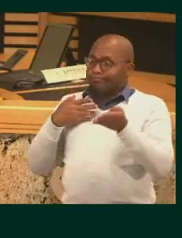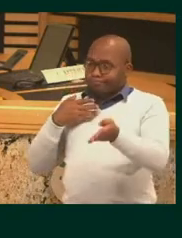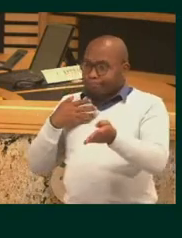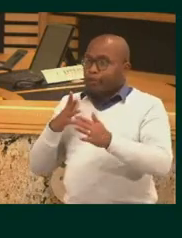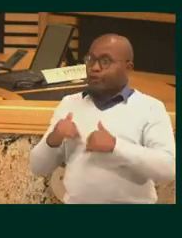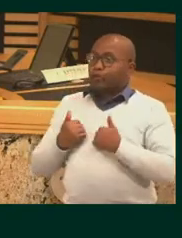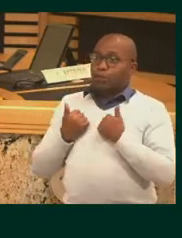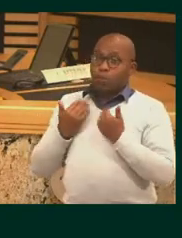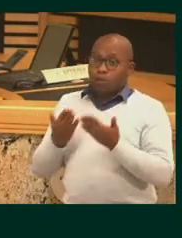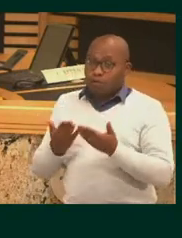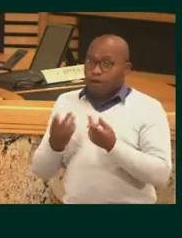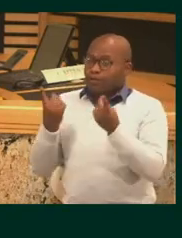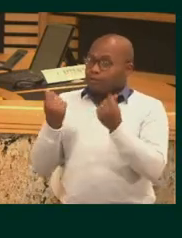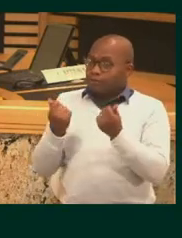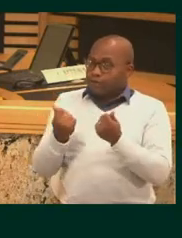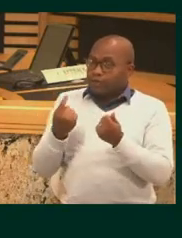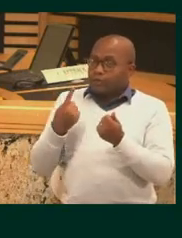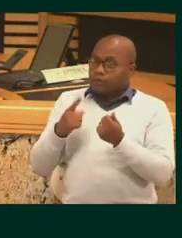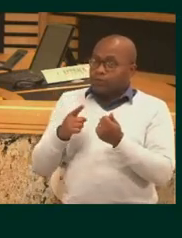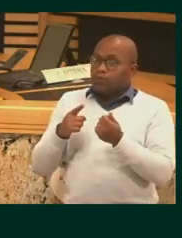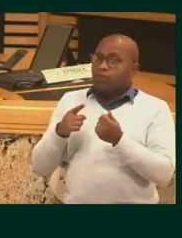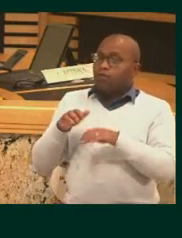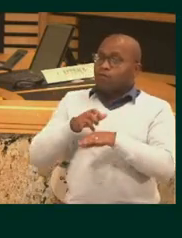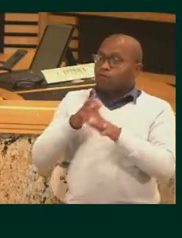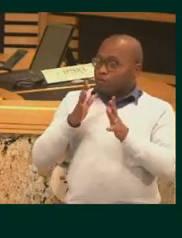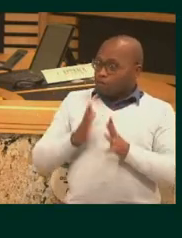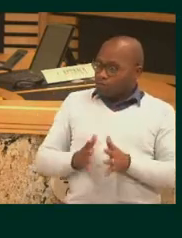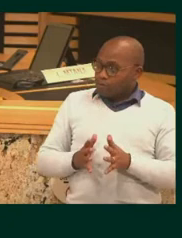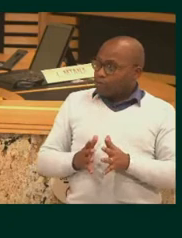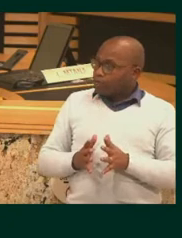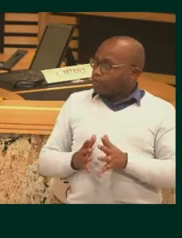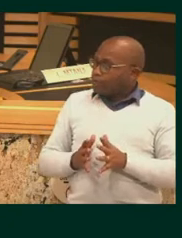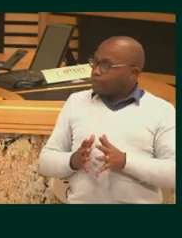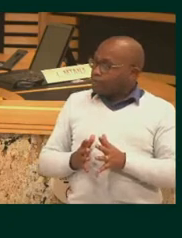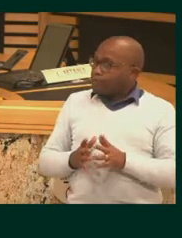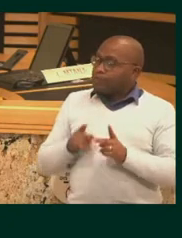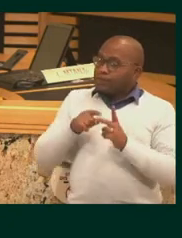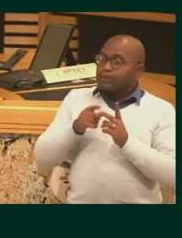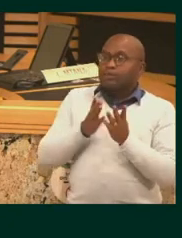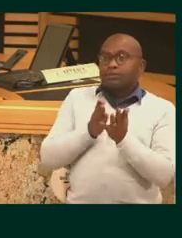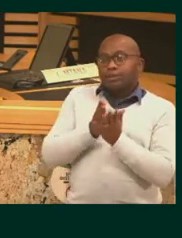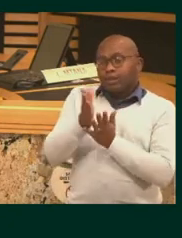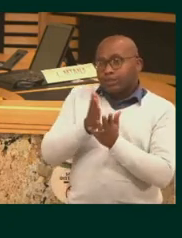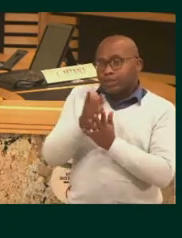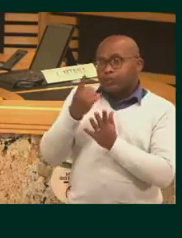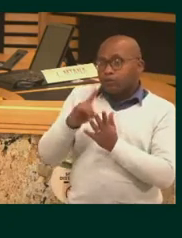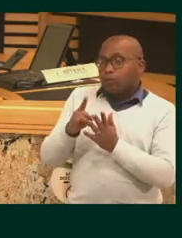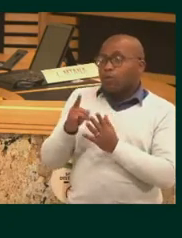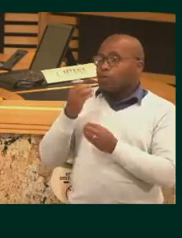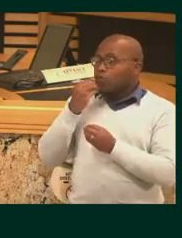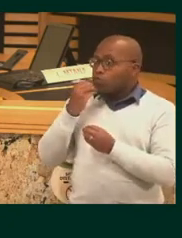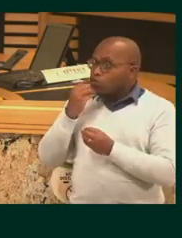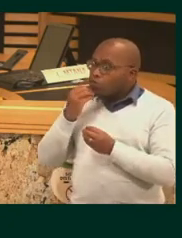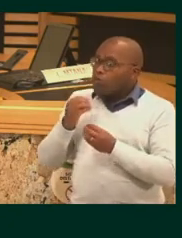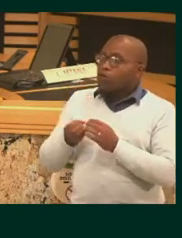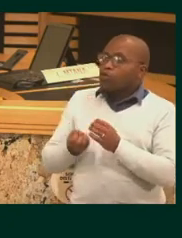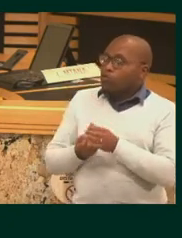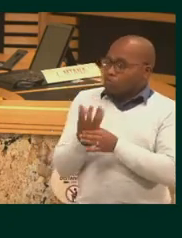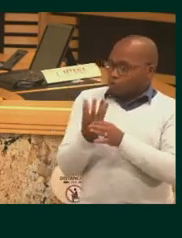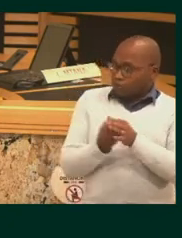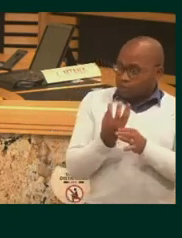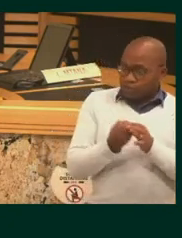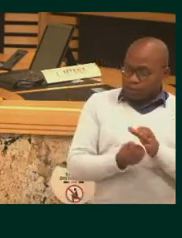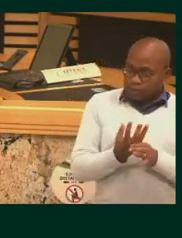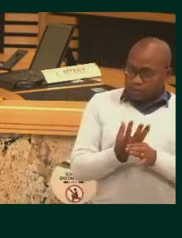Farmers the P special program is another vehicle through which access to production inputs for emerging Farmers has been pursued